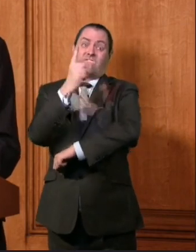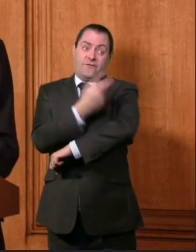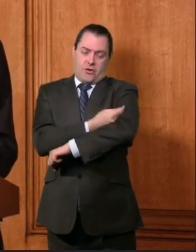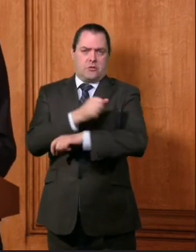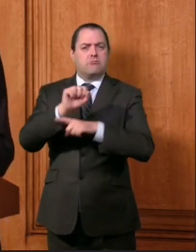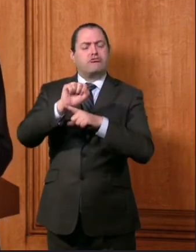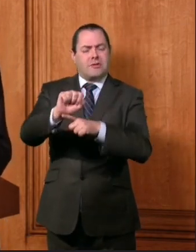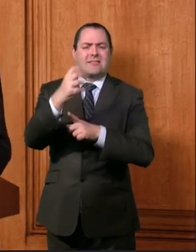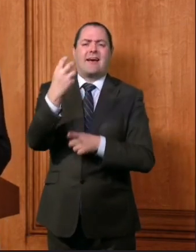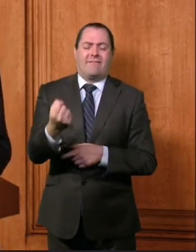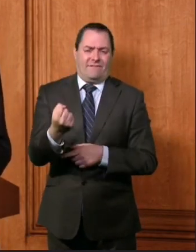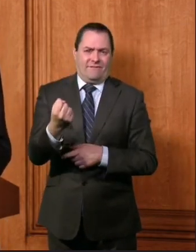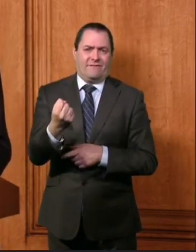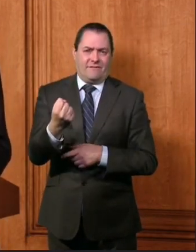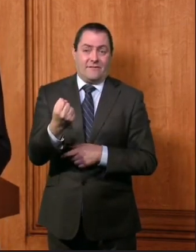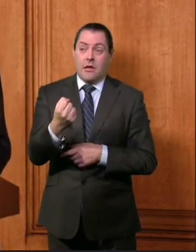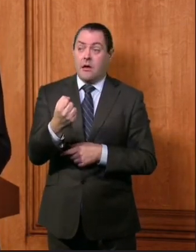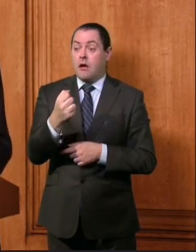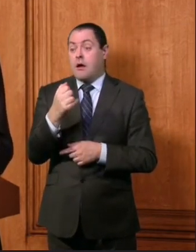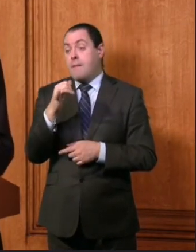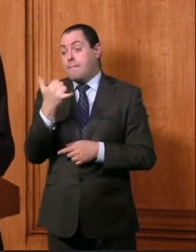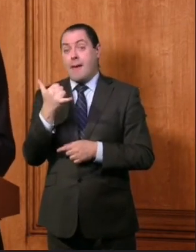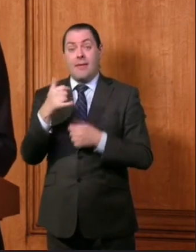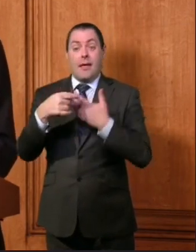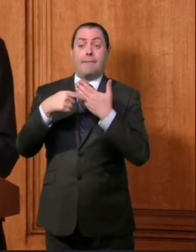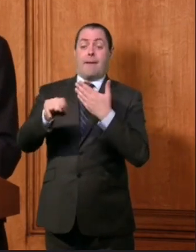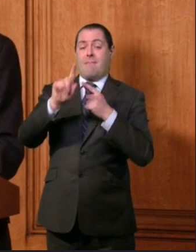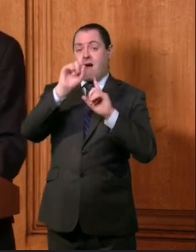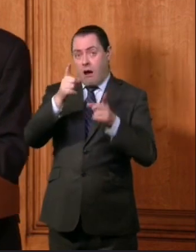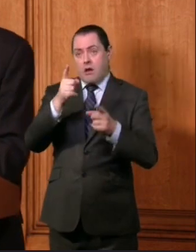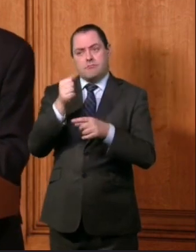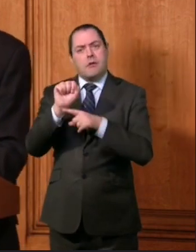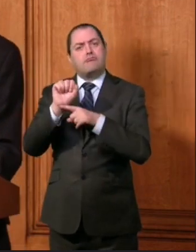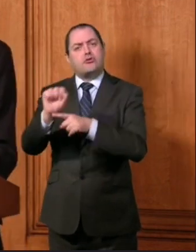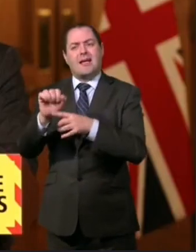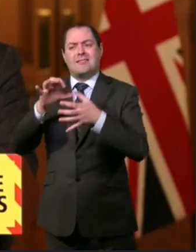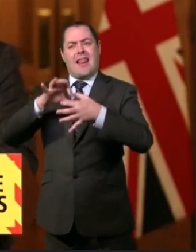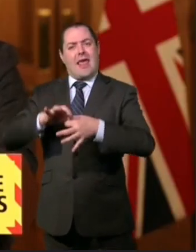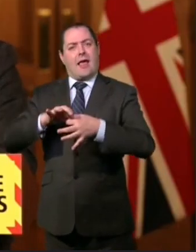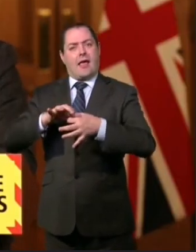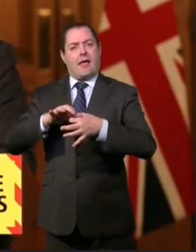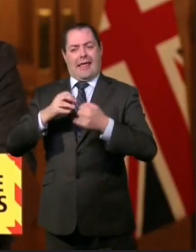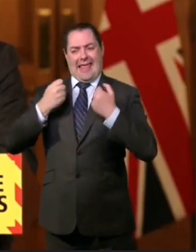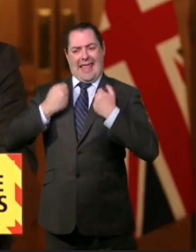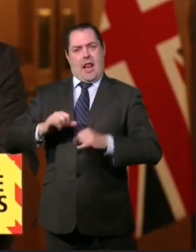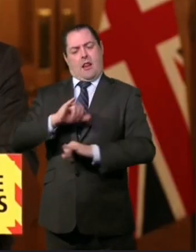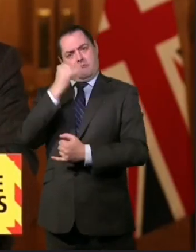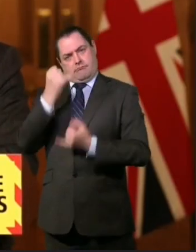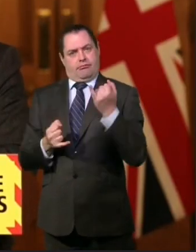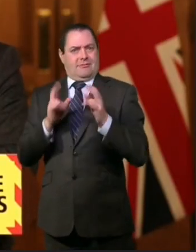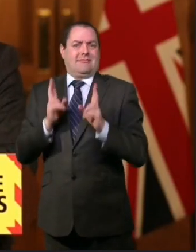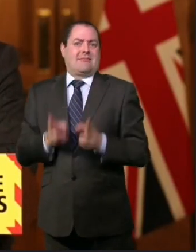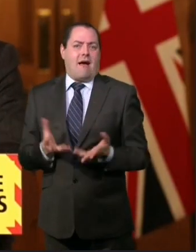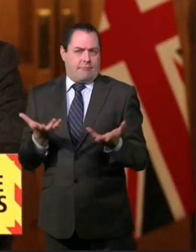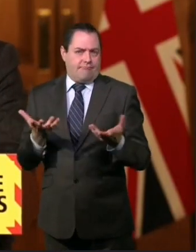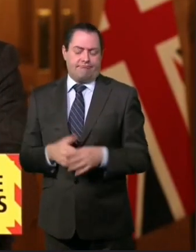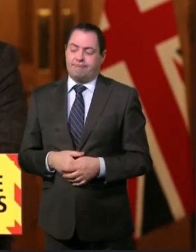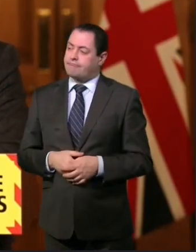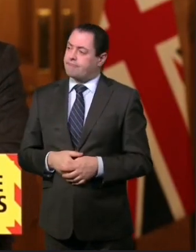smaller risk than the risk of not having people vaccinated, which essentially was the alternative. Tim, and on your point about